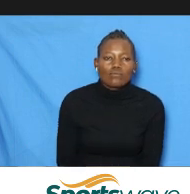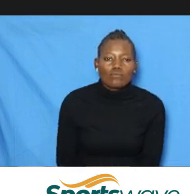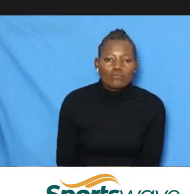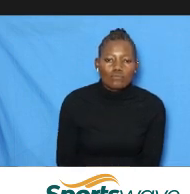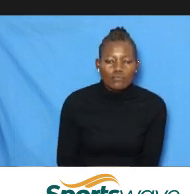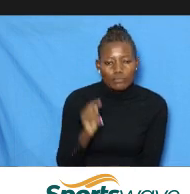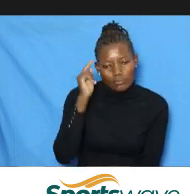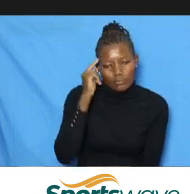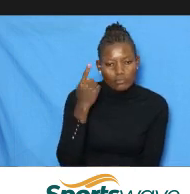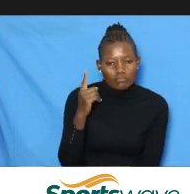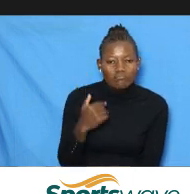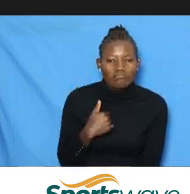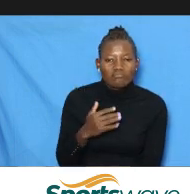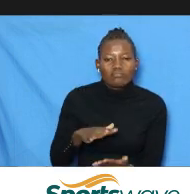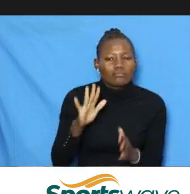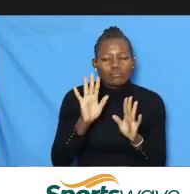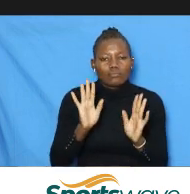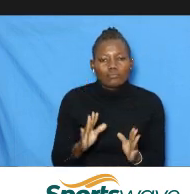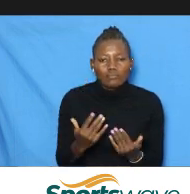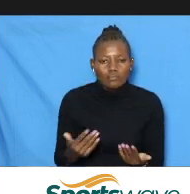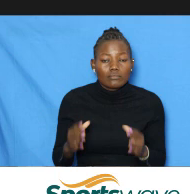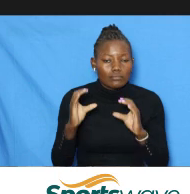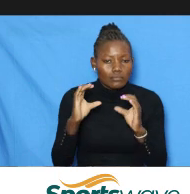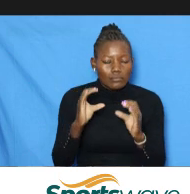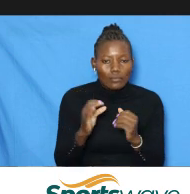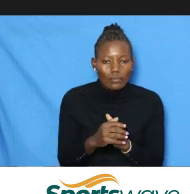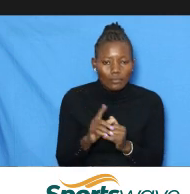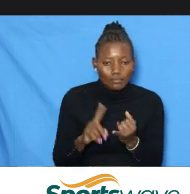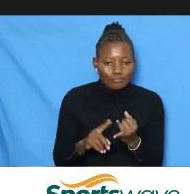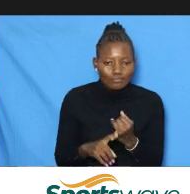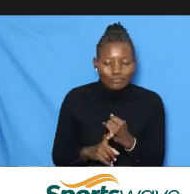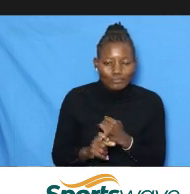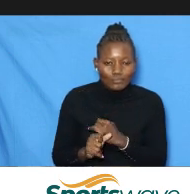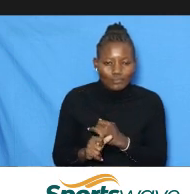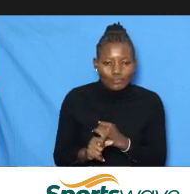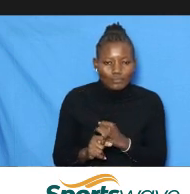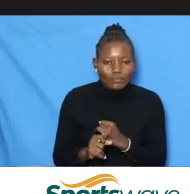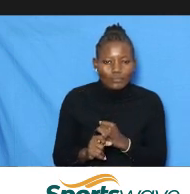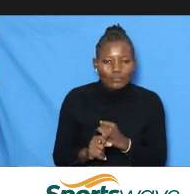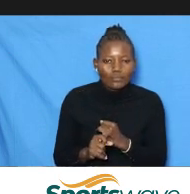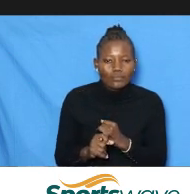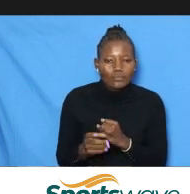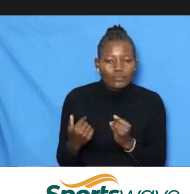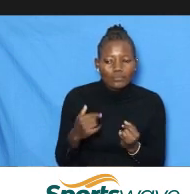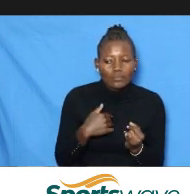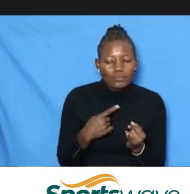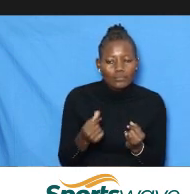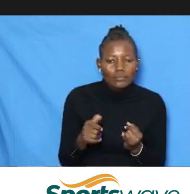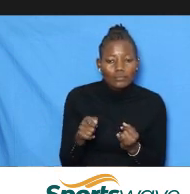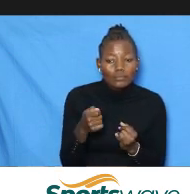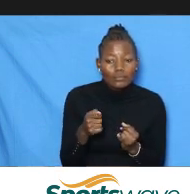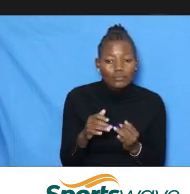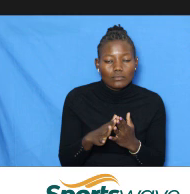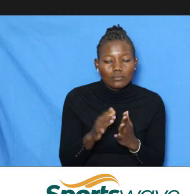So I think for me, the most important thing as coaches is one, there's a few key aspects I'd like you